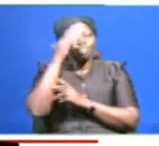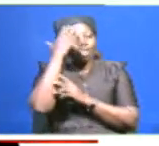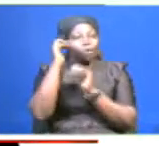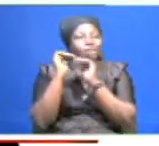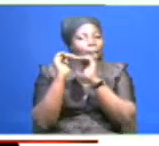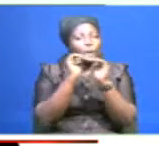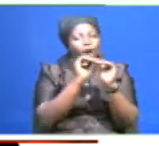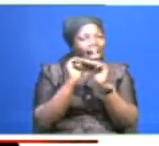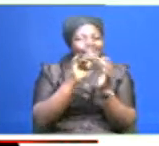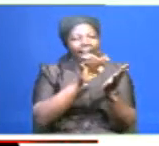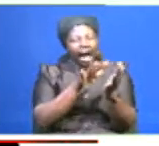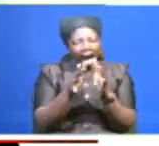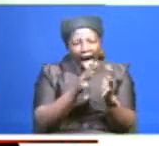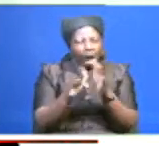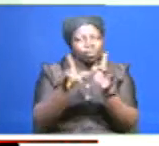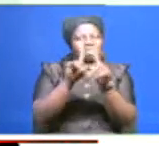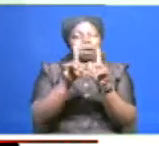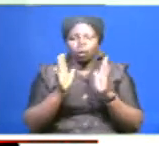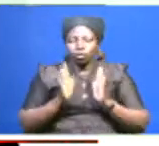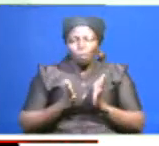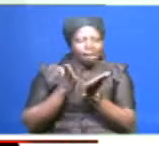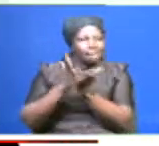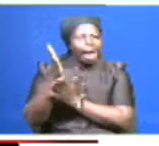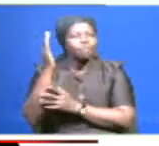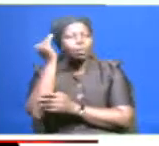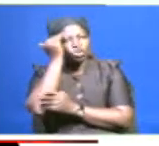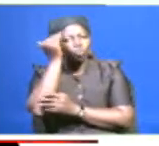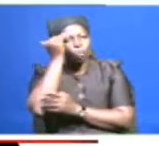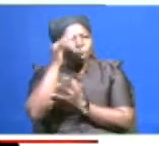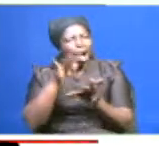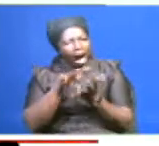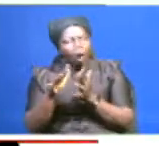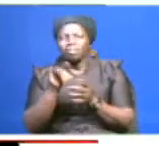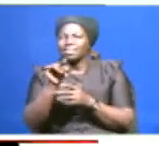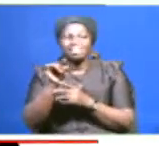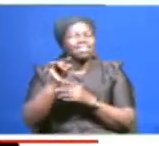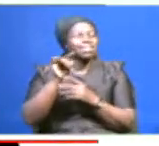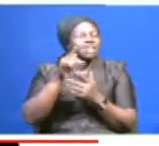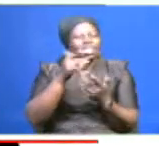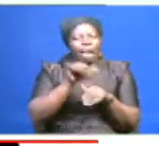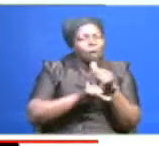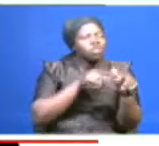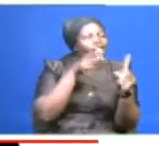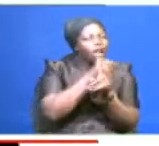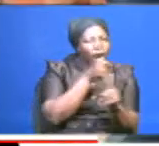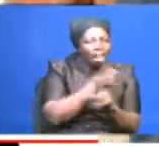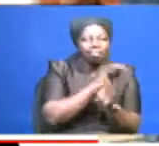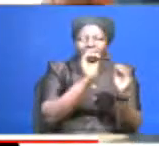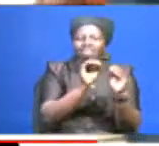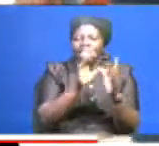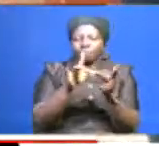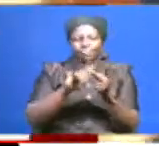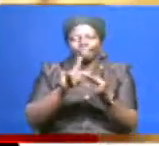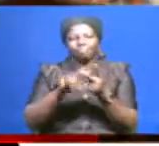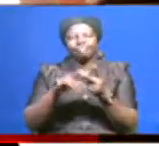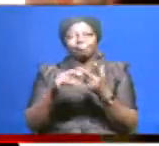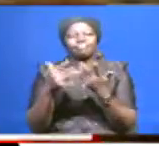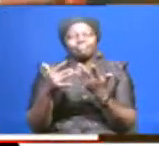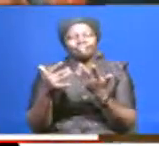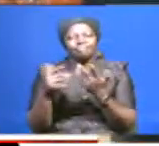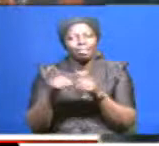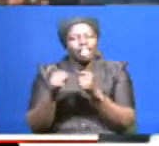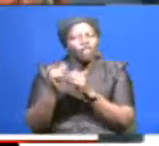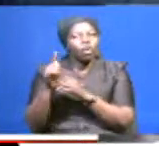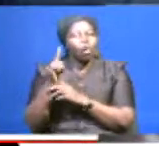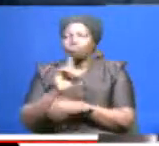human rights are. It is nothing to do with violence. It is nothing to do with anarchy. The president advised